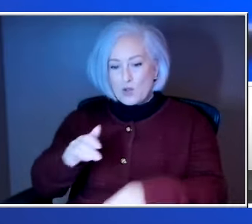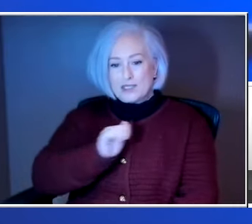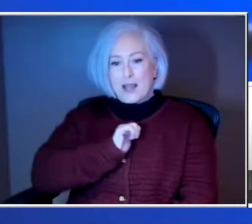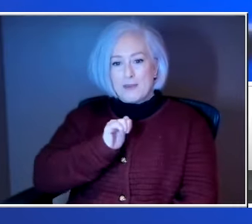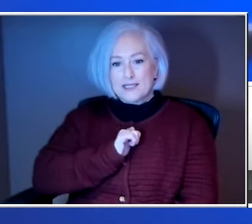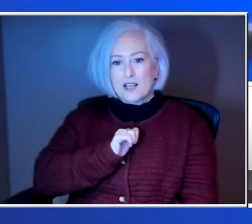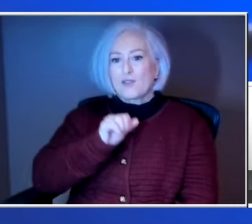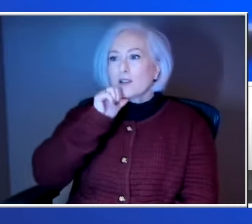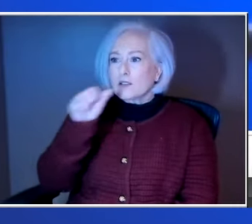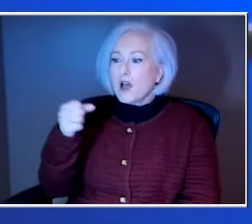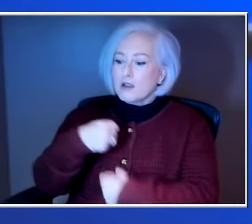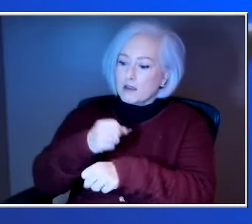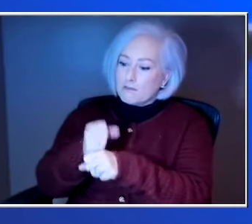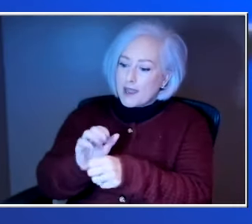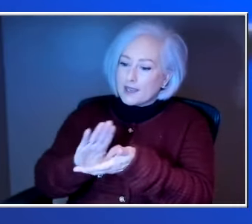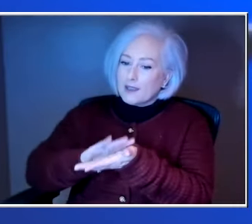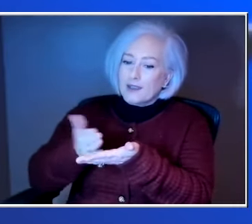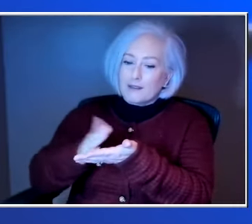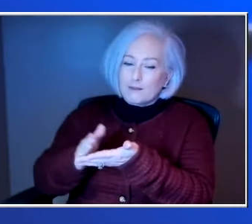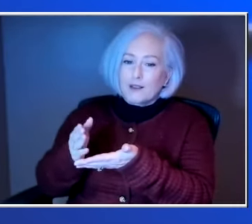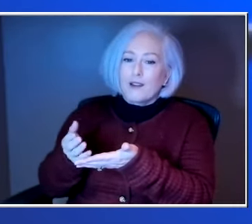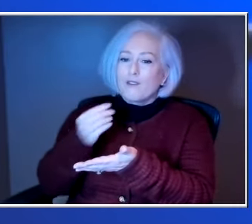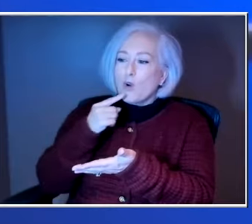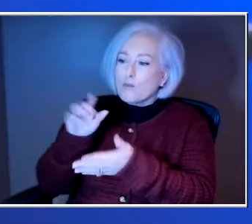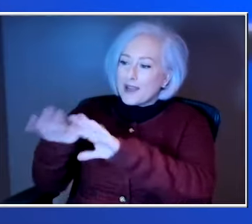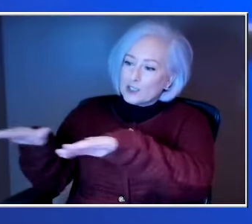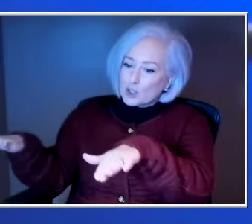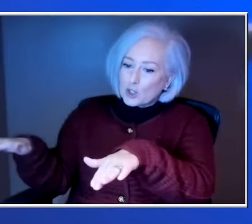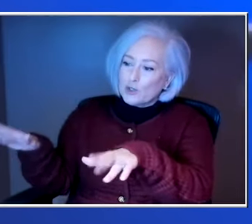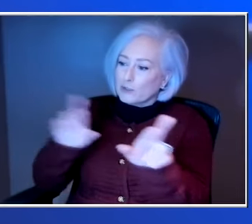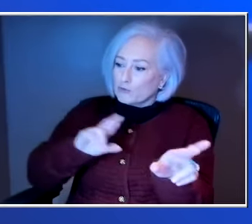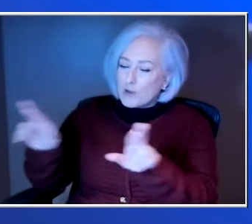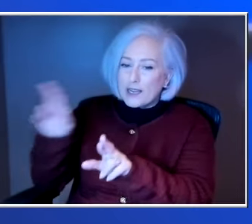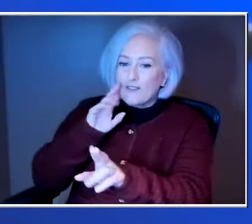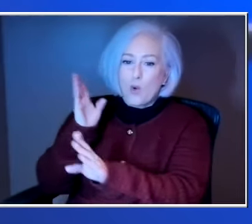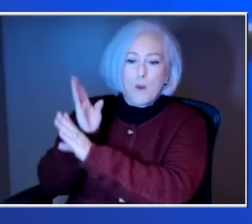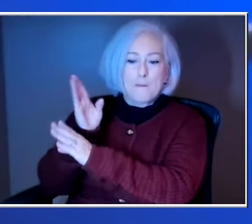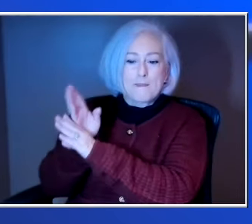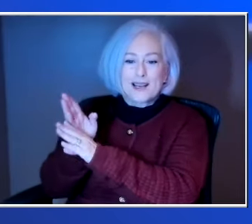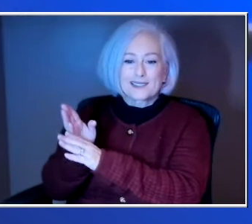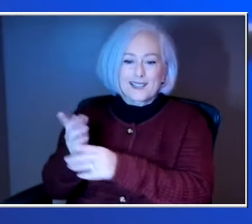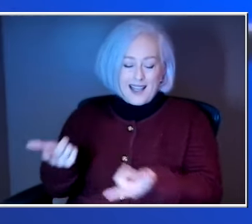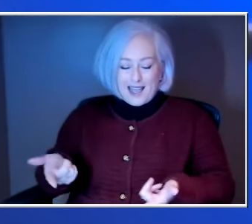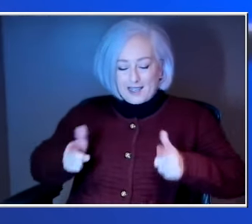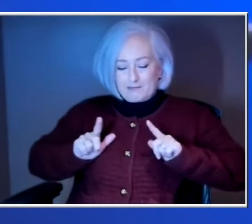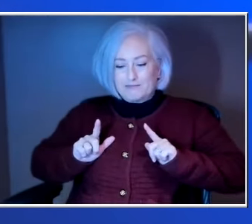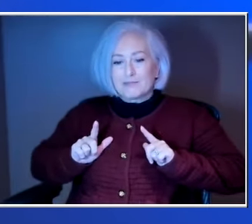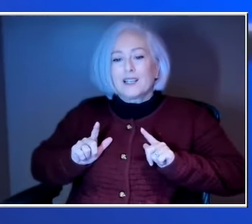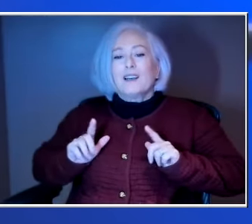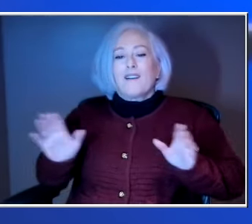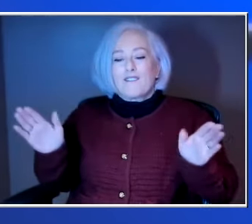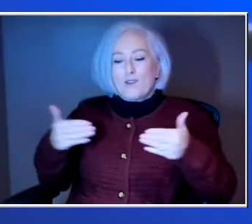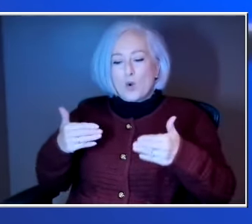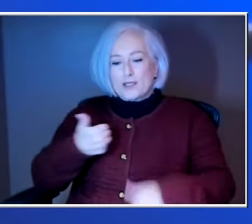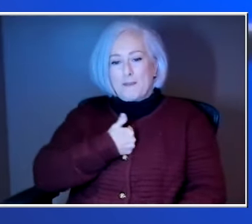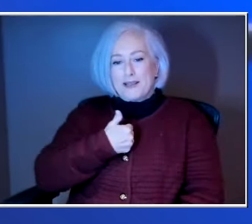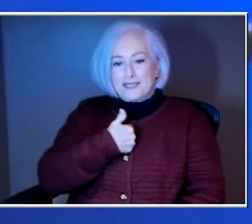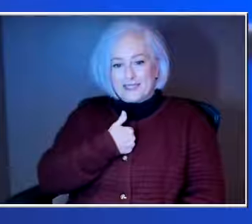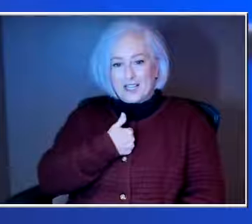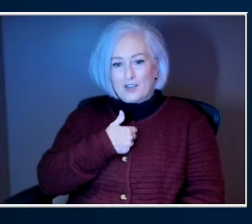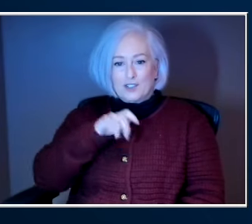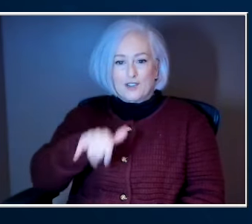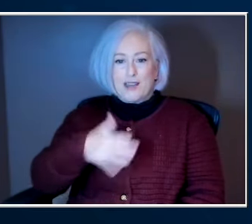breakfast and getting them ready for the bus. That's a change in my life, that this was the time for me to really take this choice and take this trip down having weight loss